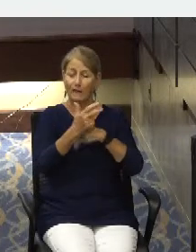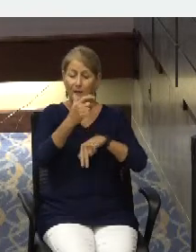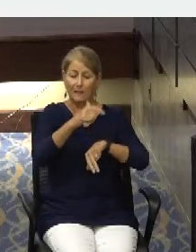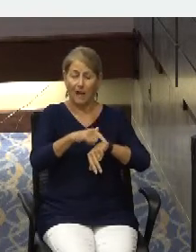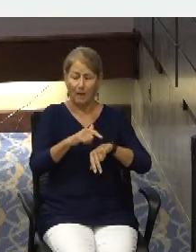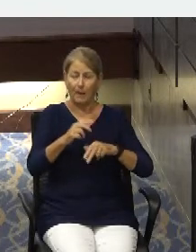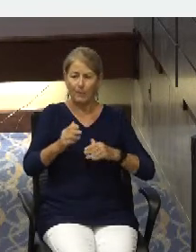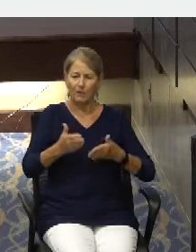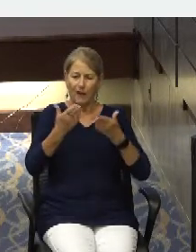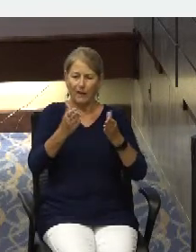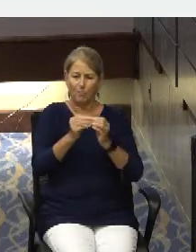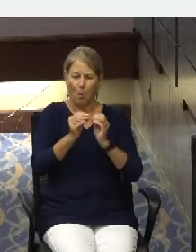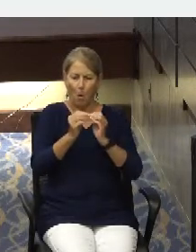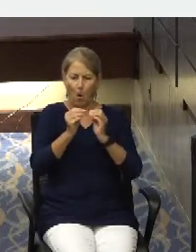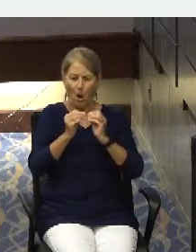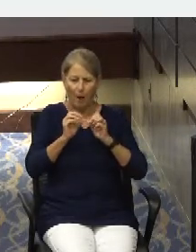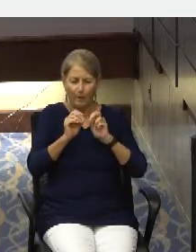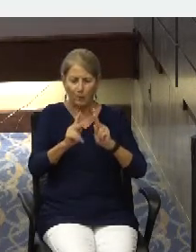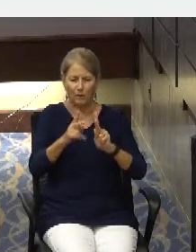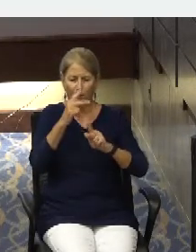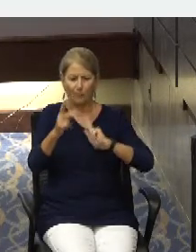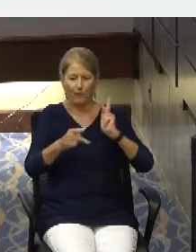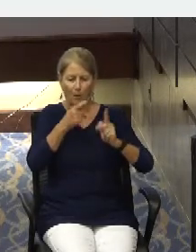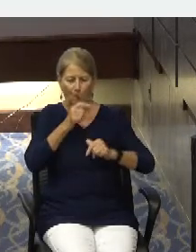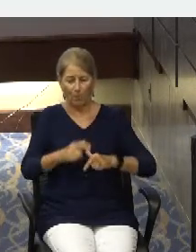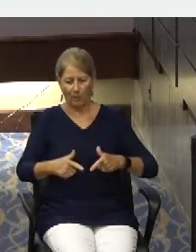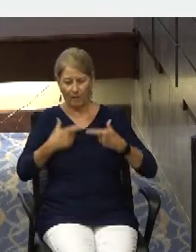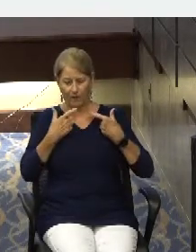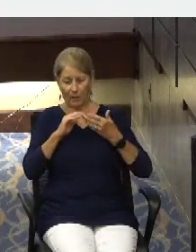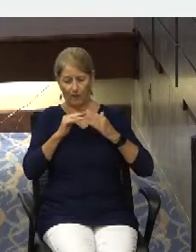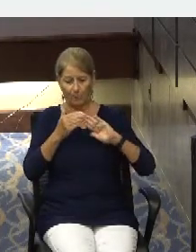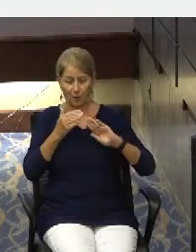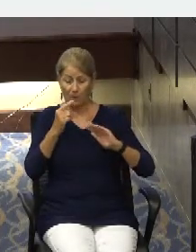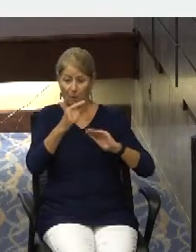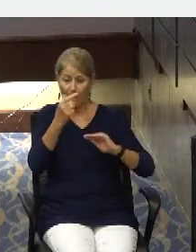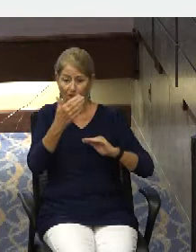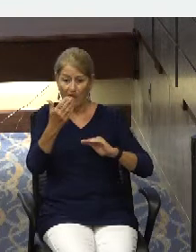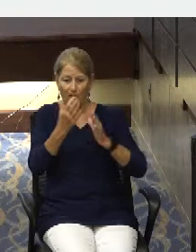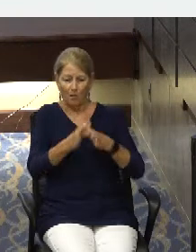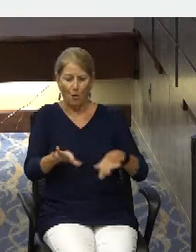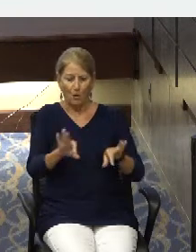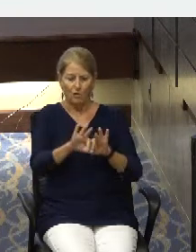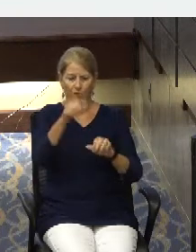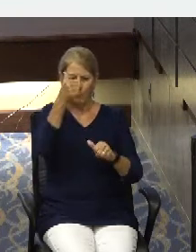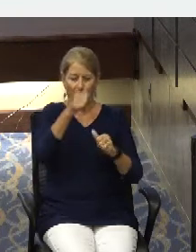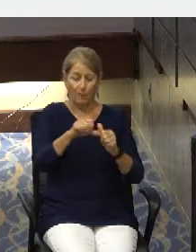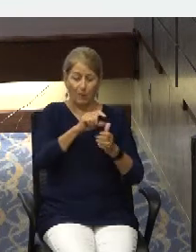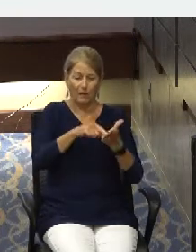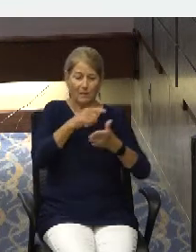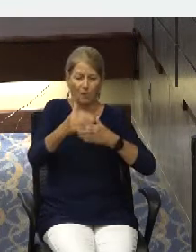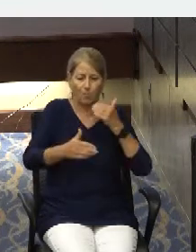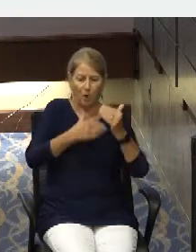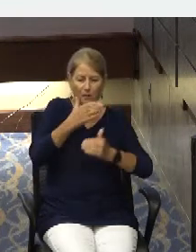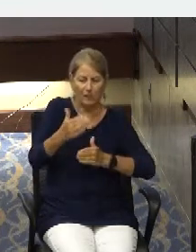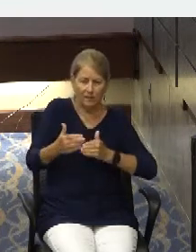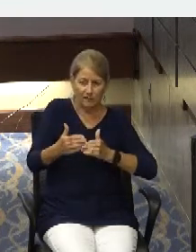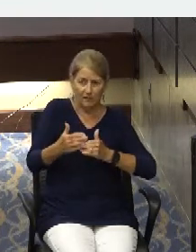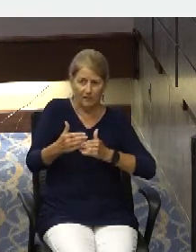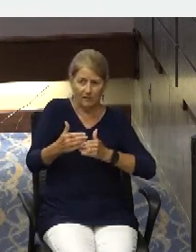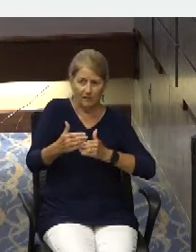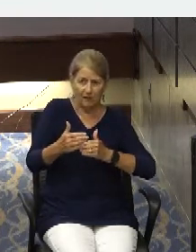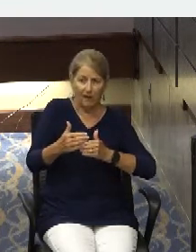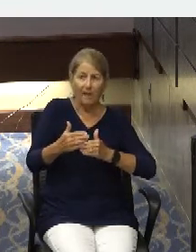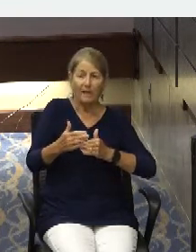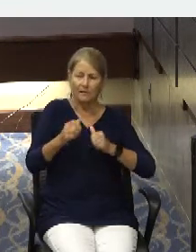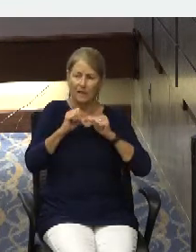in the community. One of the things that's important to remember is although this process is coming up on an end, it's part of an ongoing continuum of activity